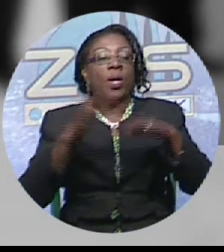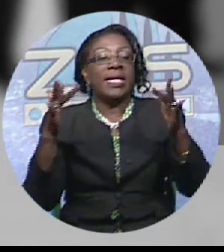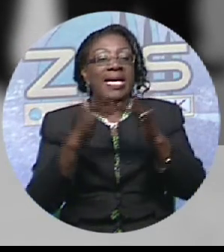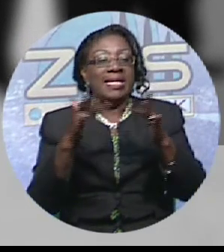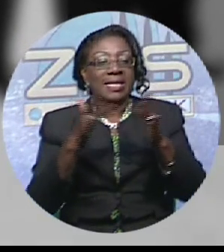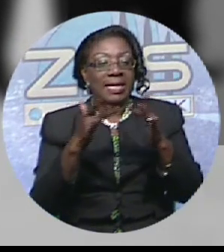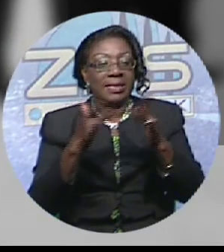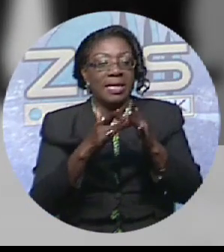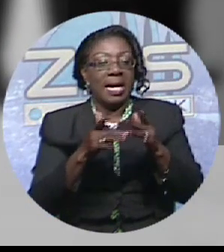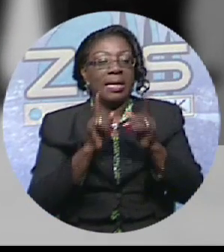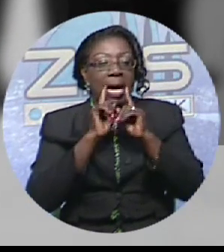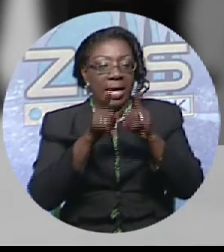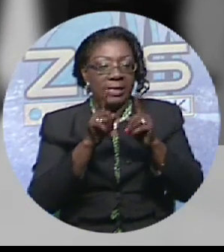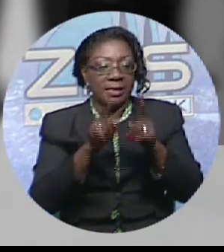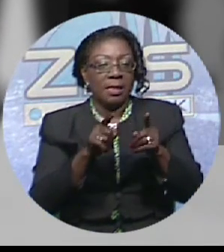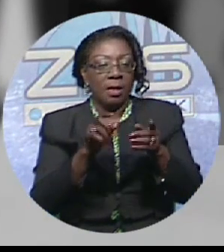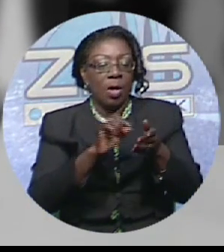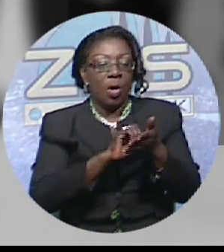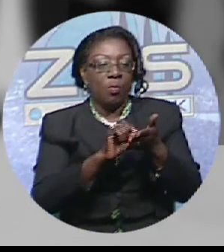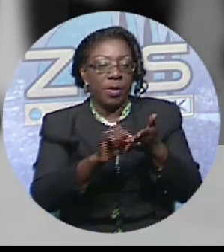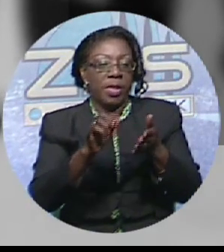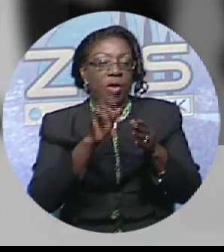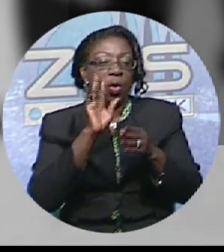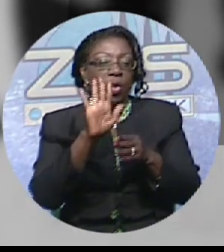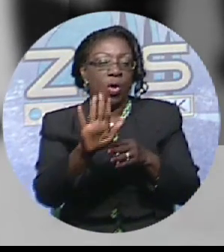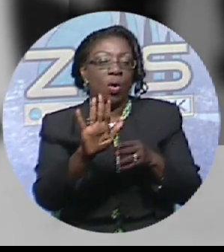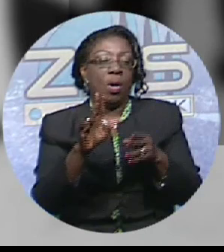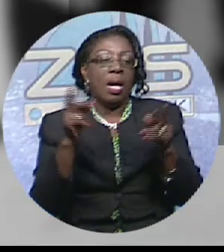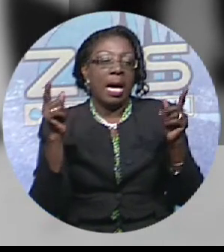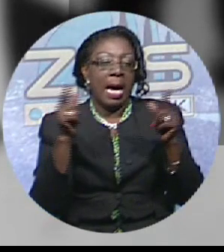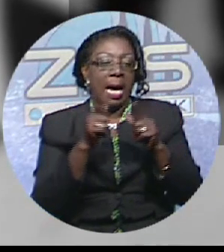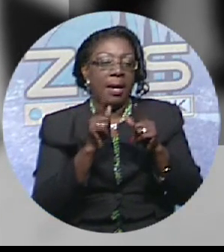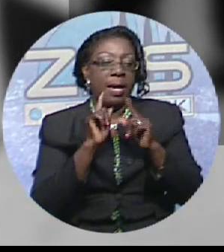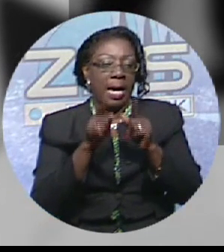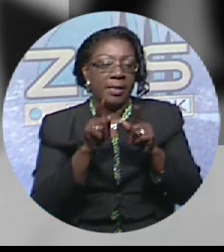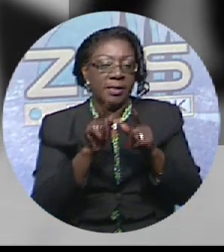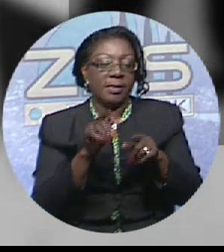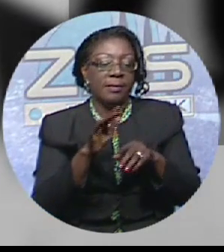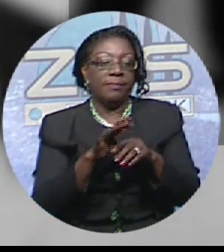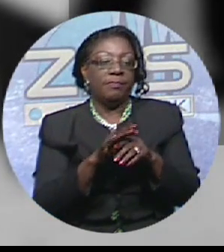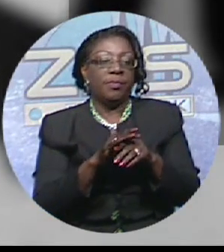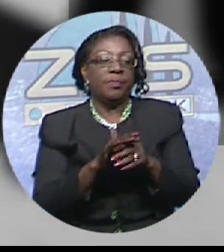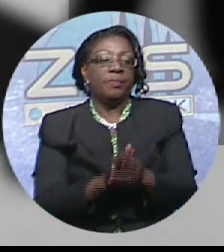www.znsbahamas.com, and vote in the poll. The results will be made public on Friday.